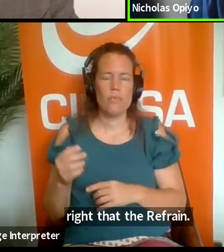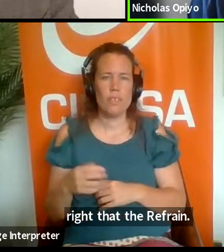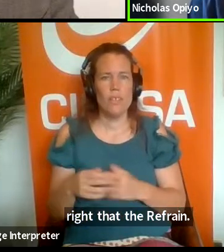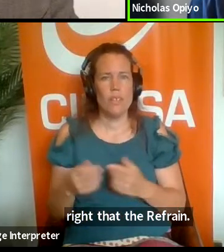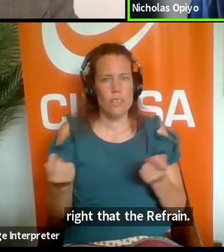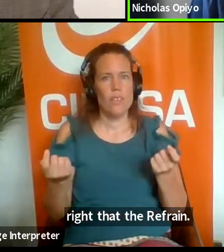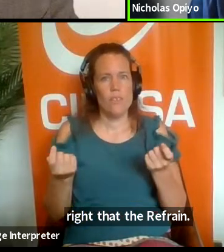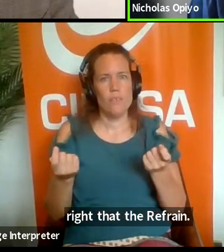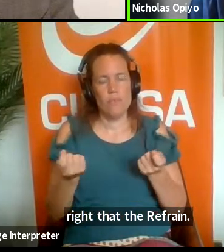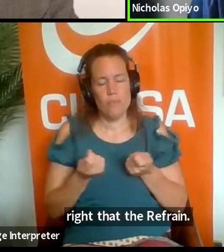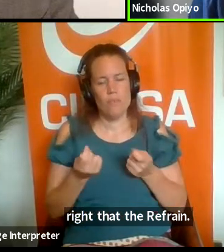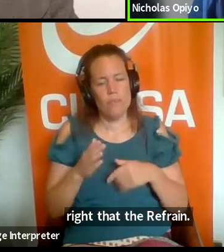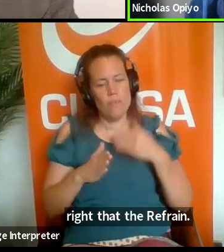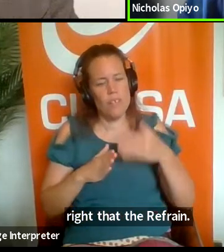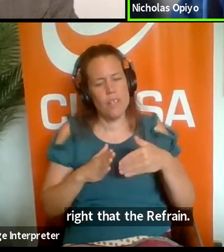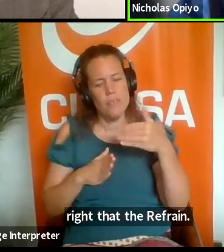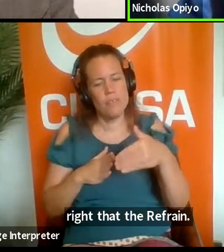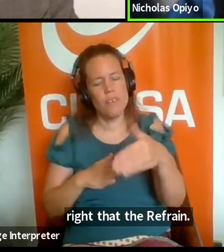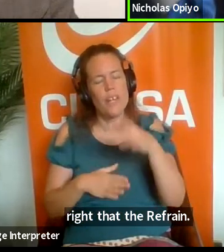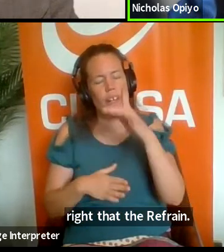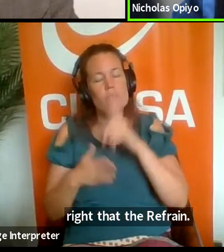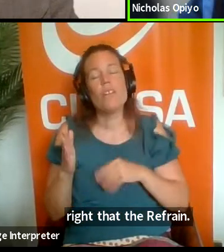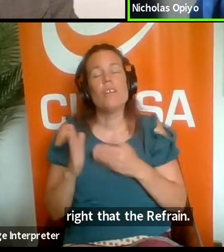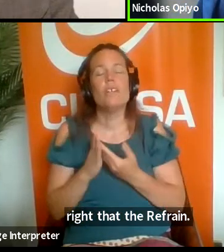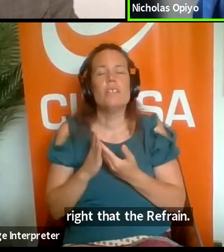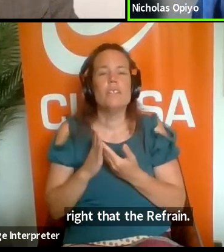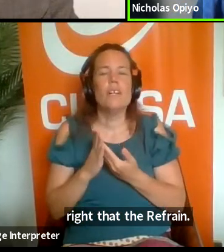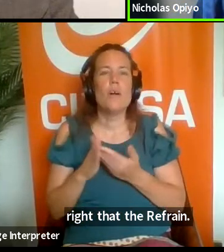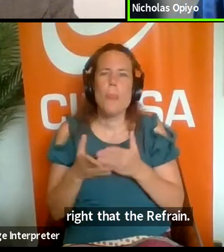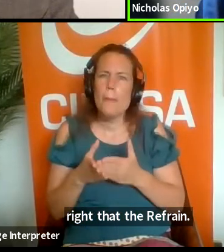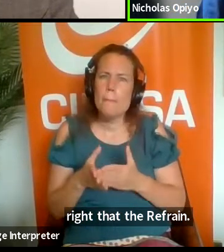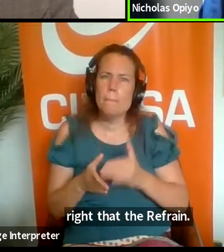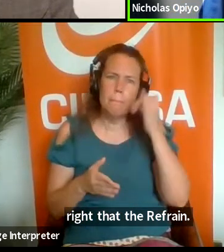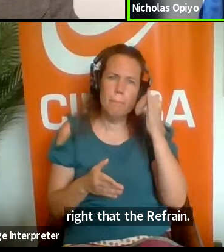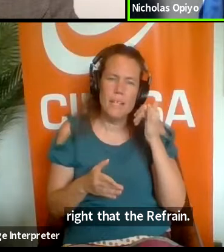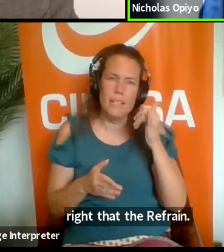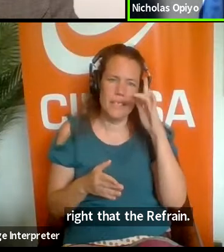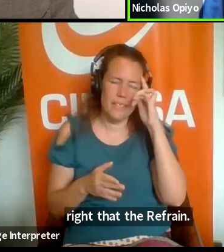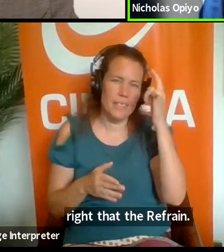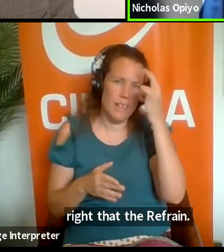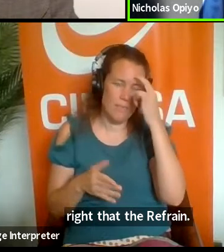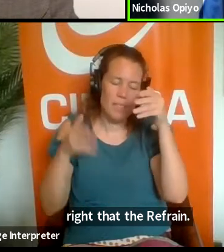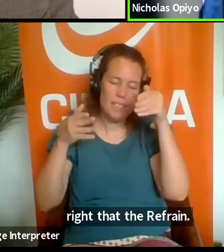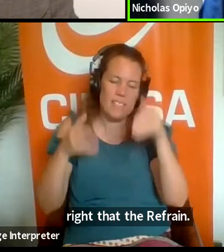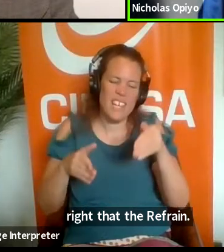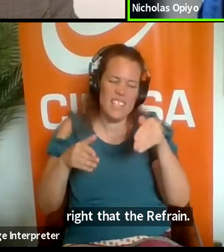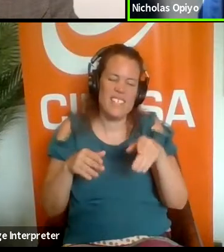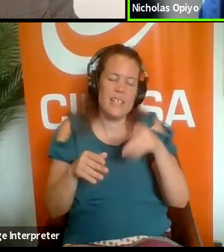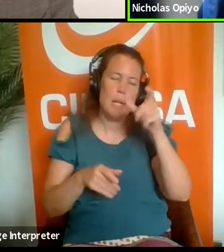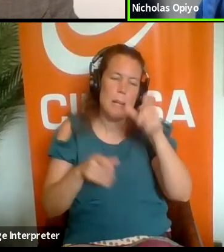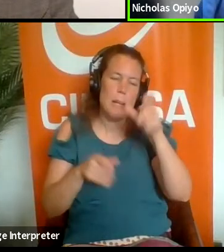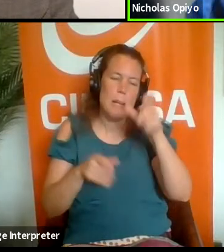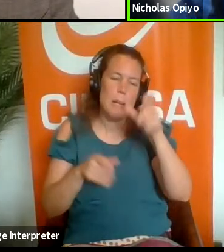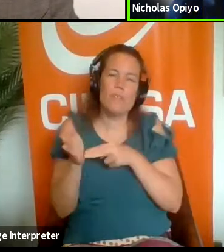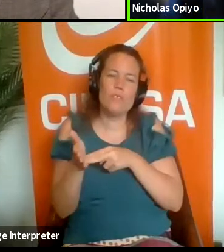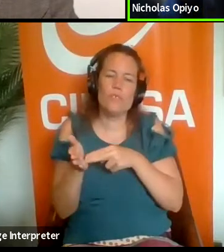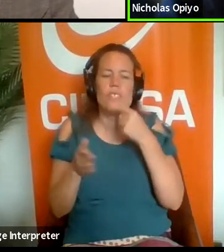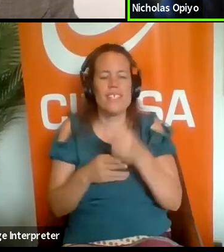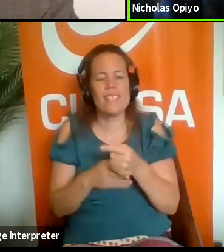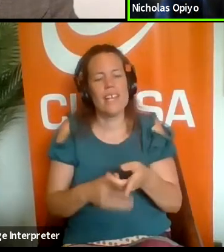state agents use for justifying their actions is national